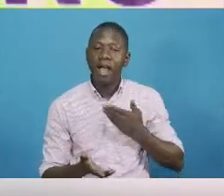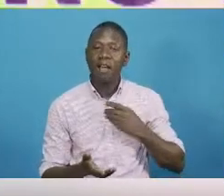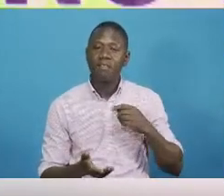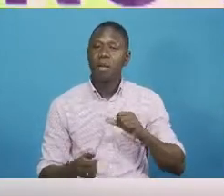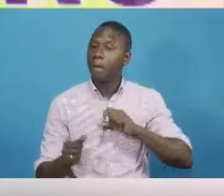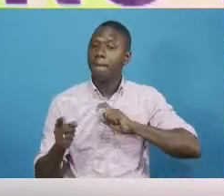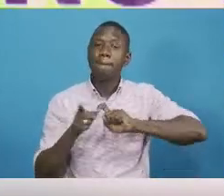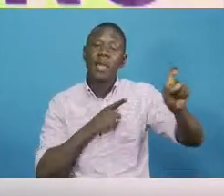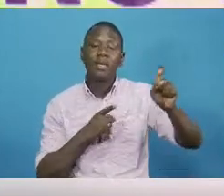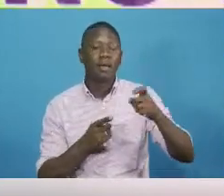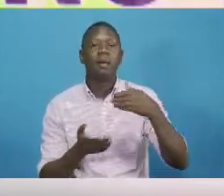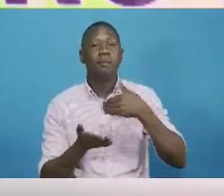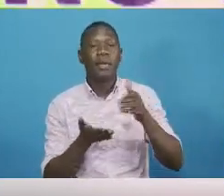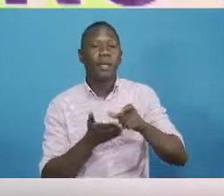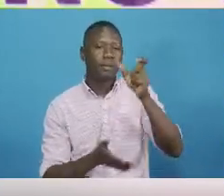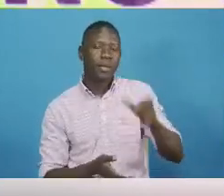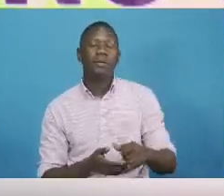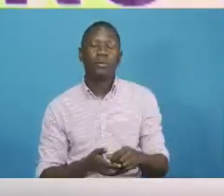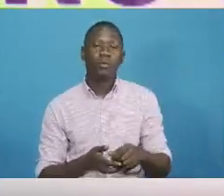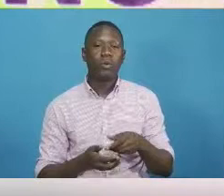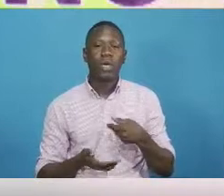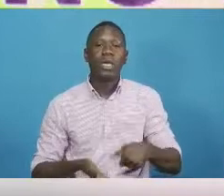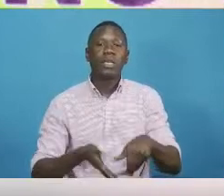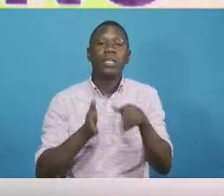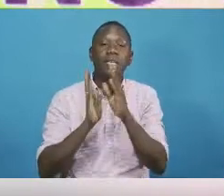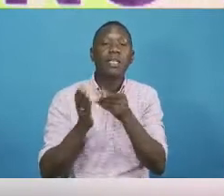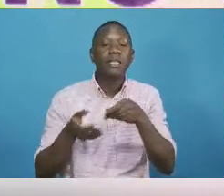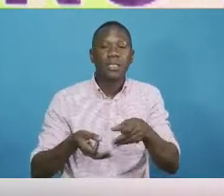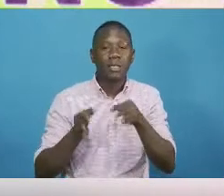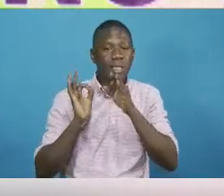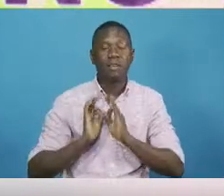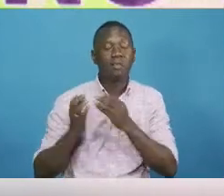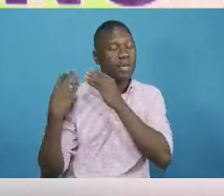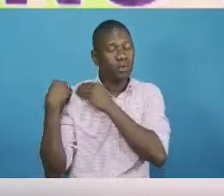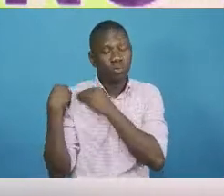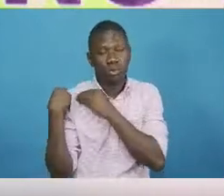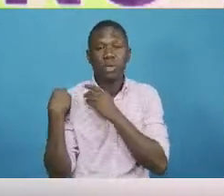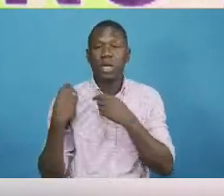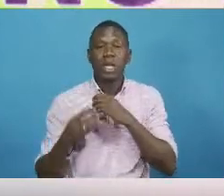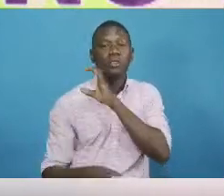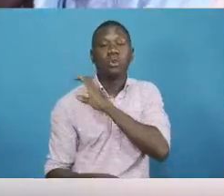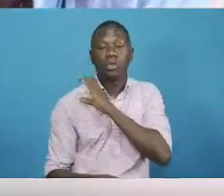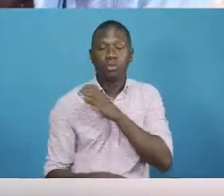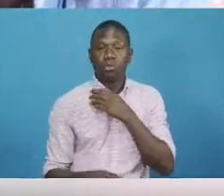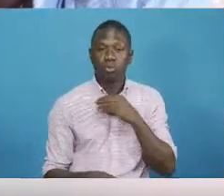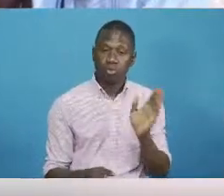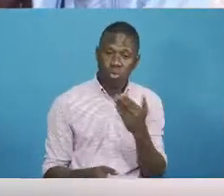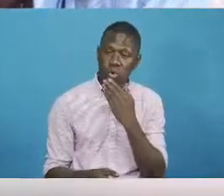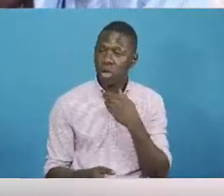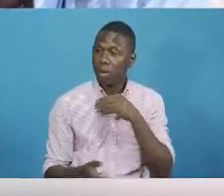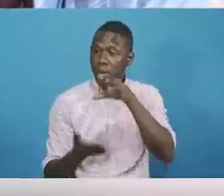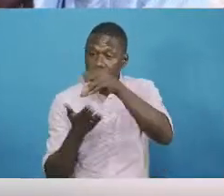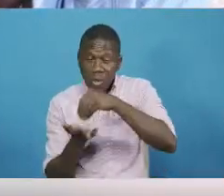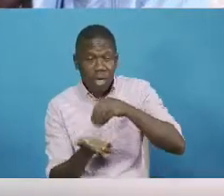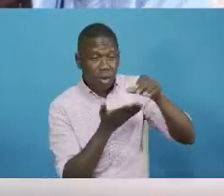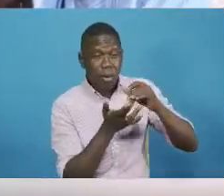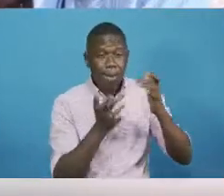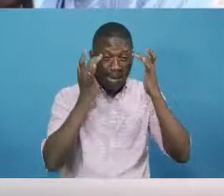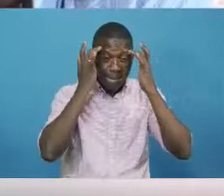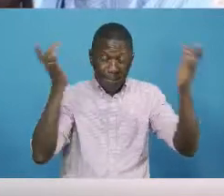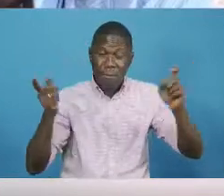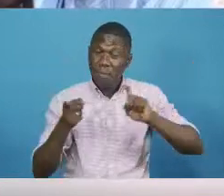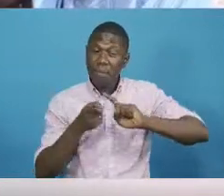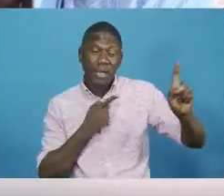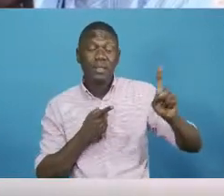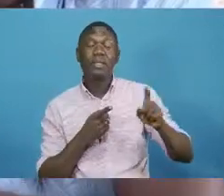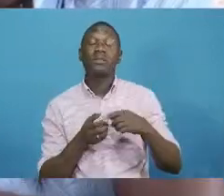as coaches to go down to the communities and bring out the best of talents to further strengthen our